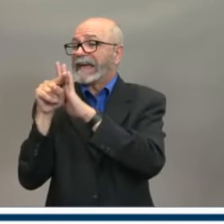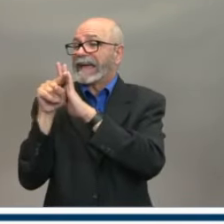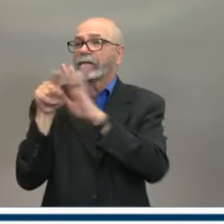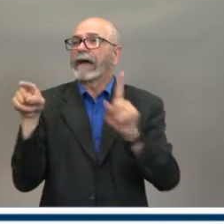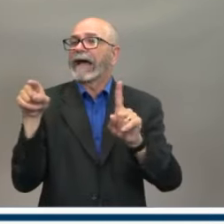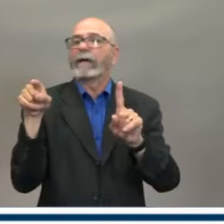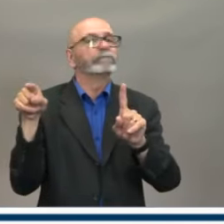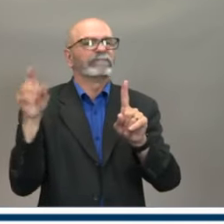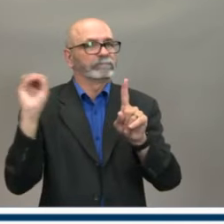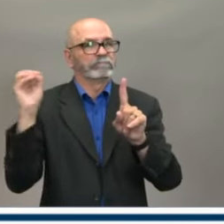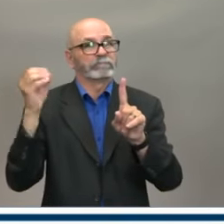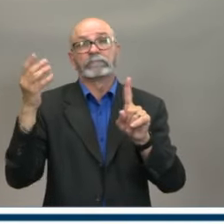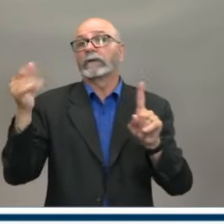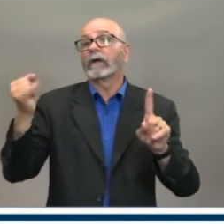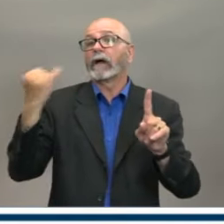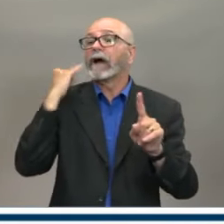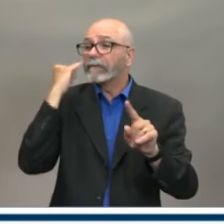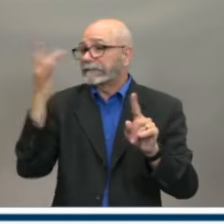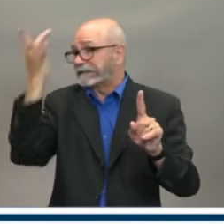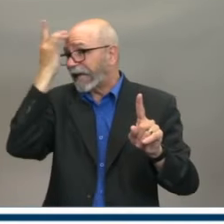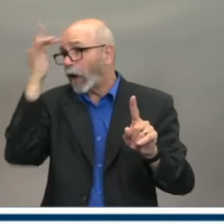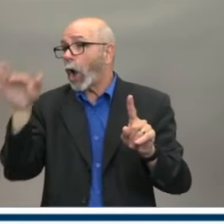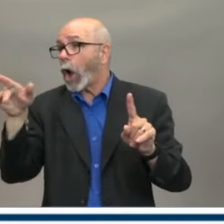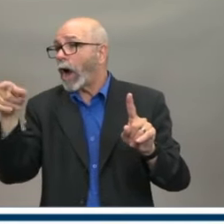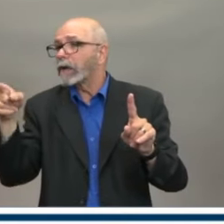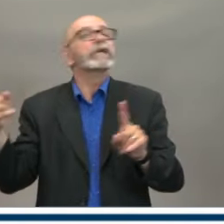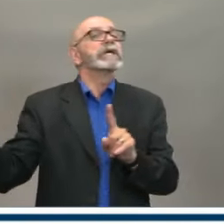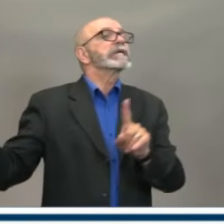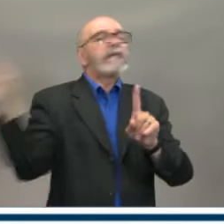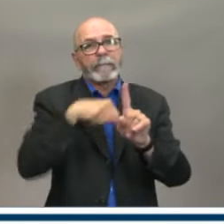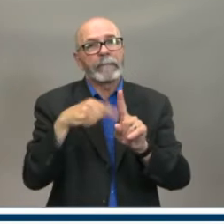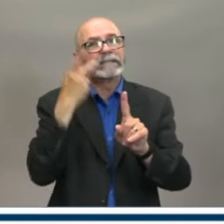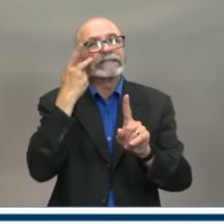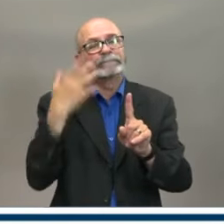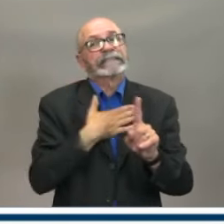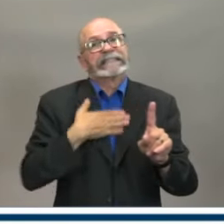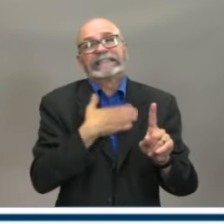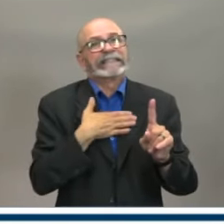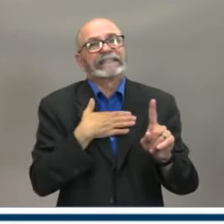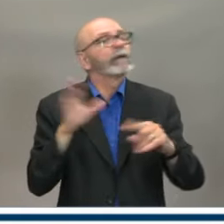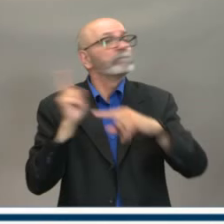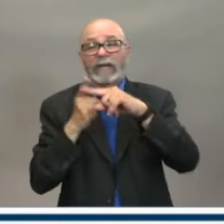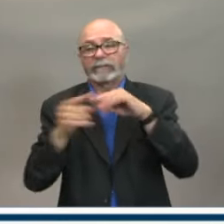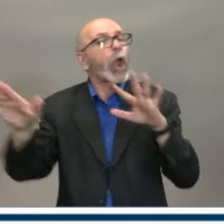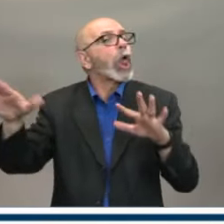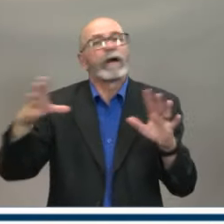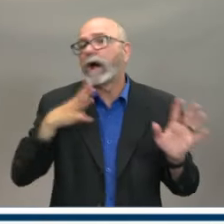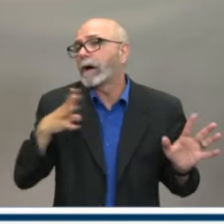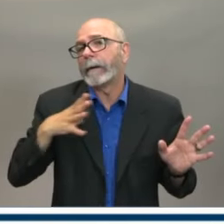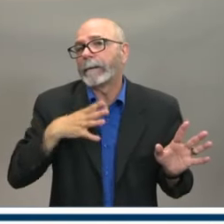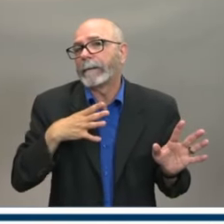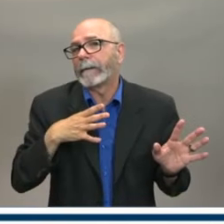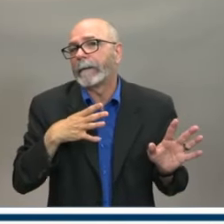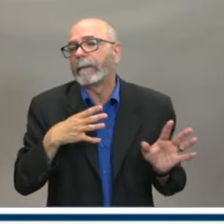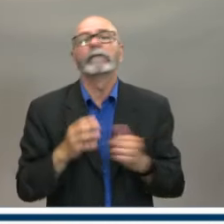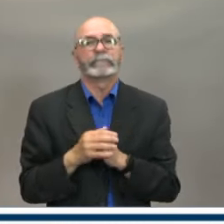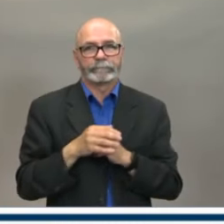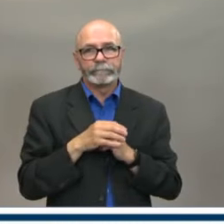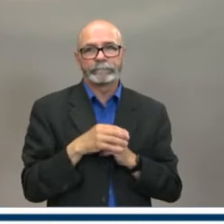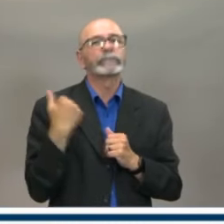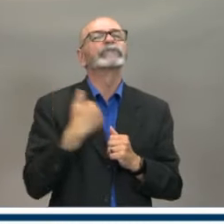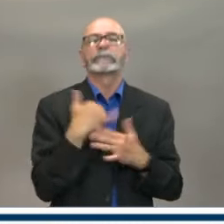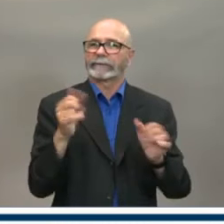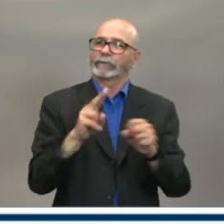they become symptomatic, that they need to come in and be tested again. But again, it's using that test broadly in the public